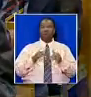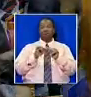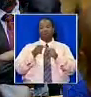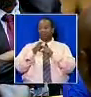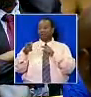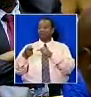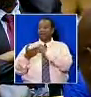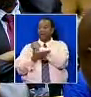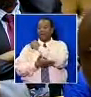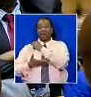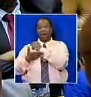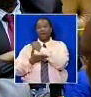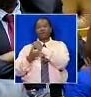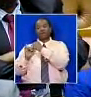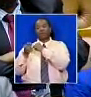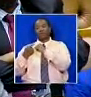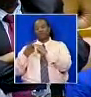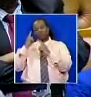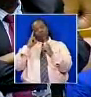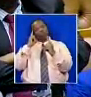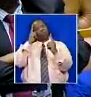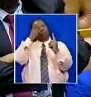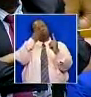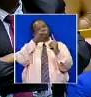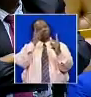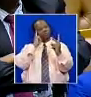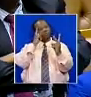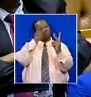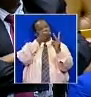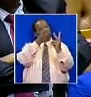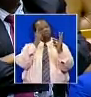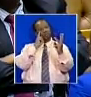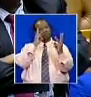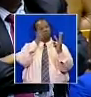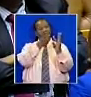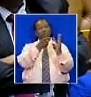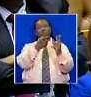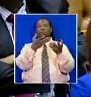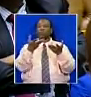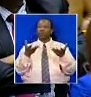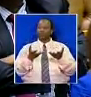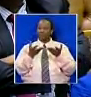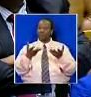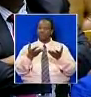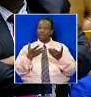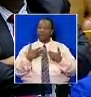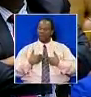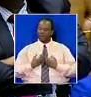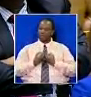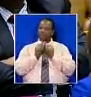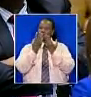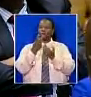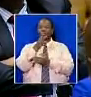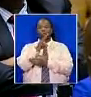country towards these objectives. In this regard, allow me to state the obvious.